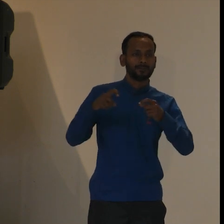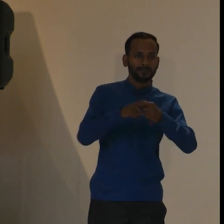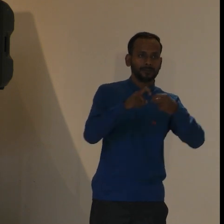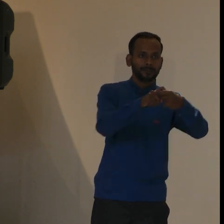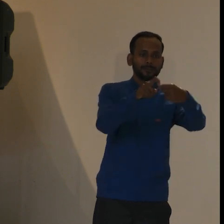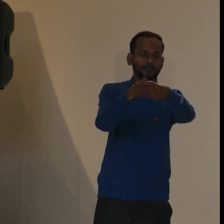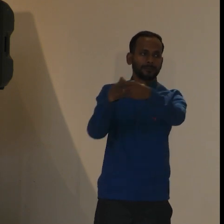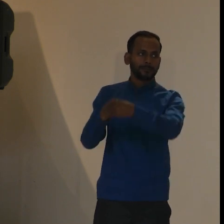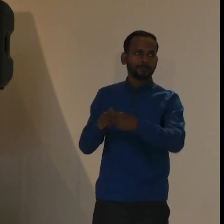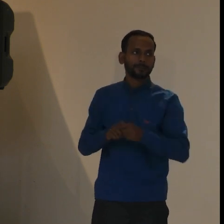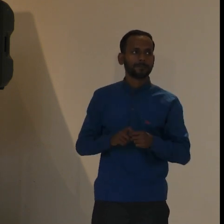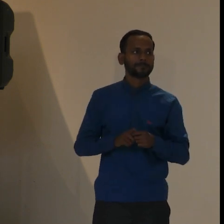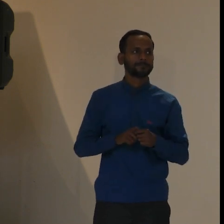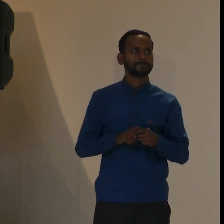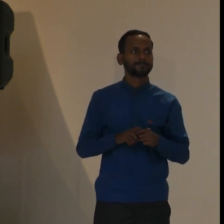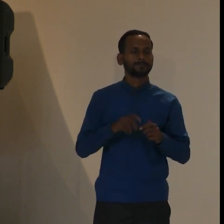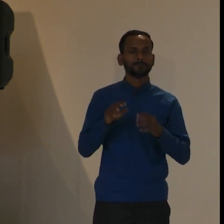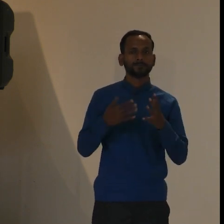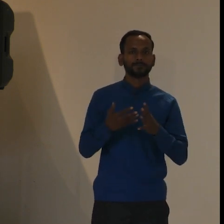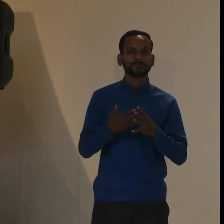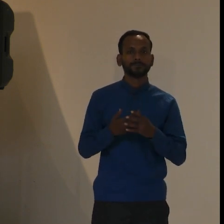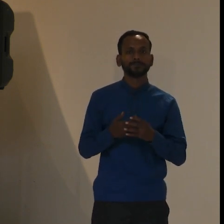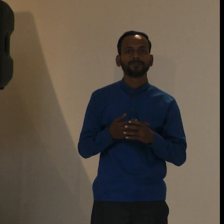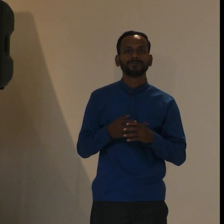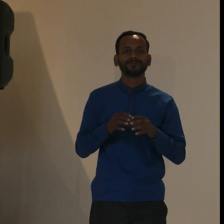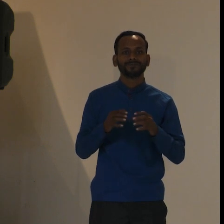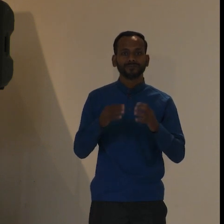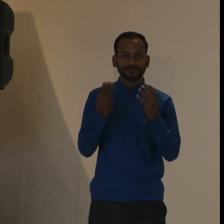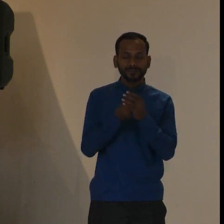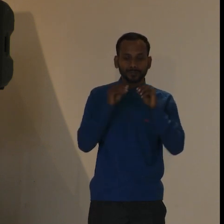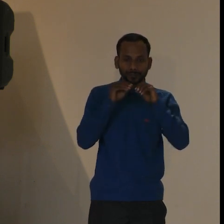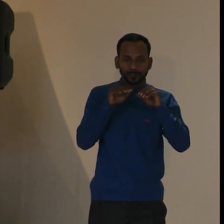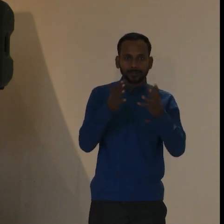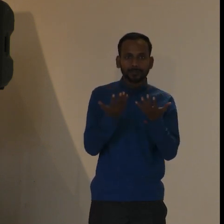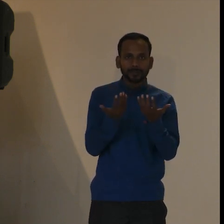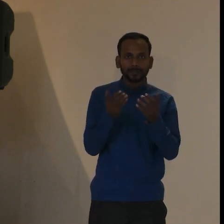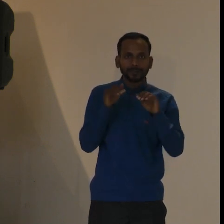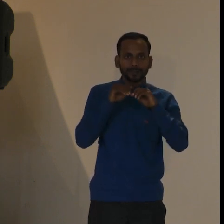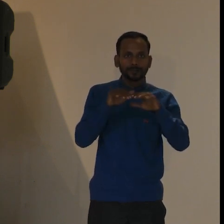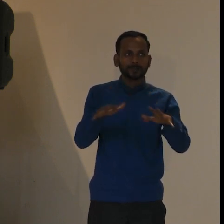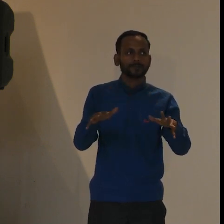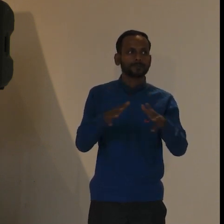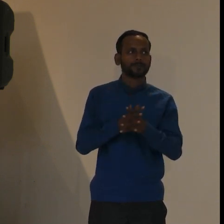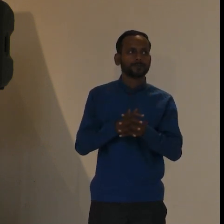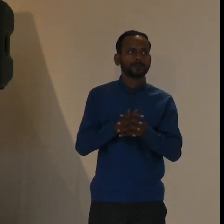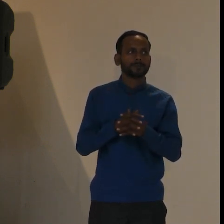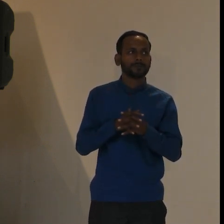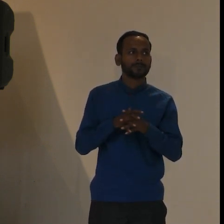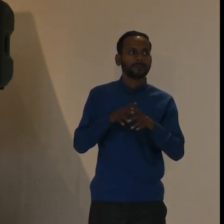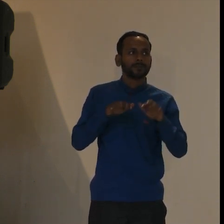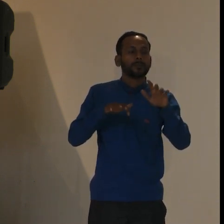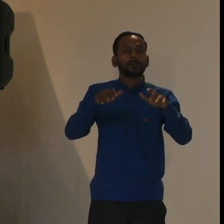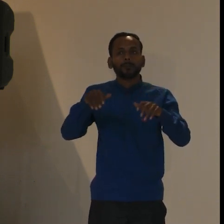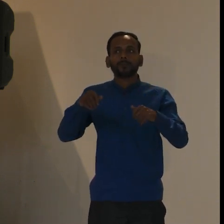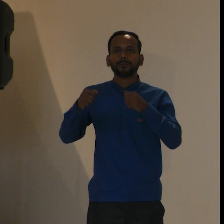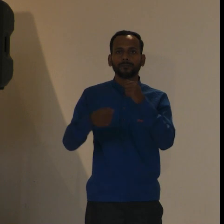by trying to translate to give access to, I mean, that's one of the reasons why we have access, right? To make more